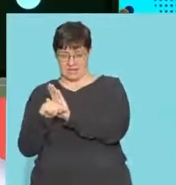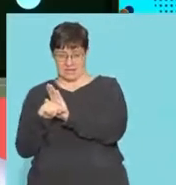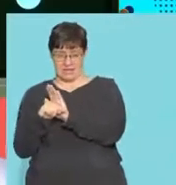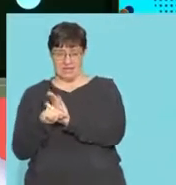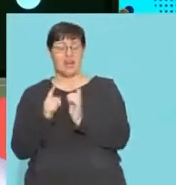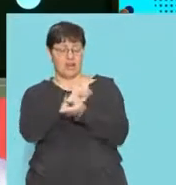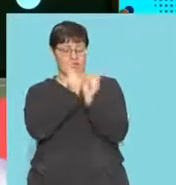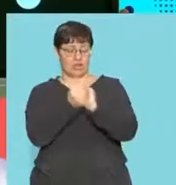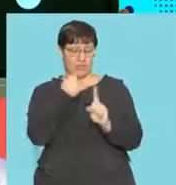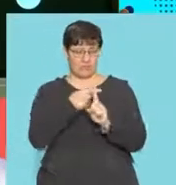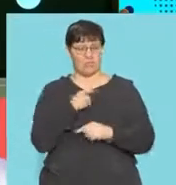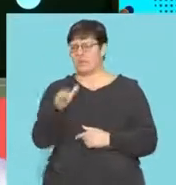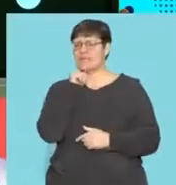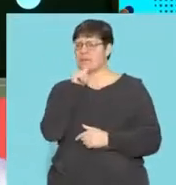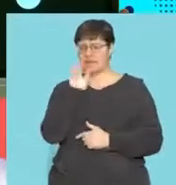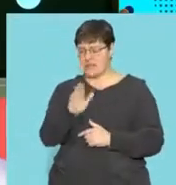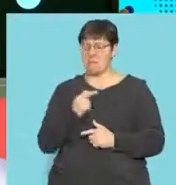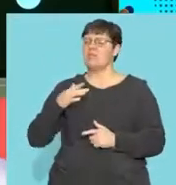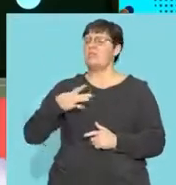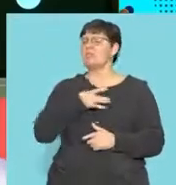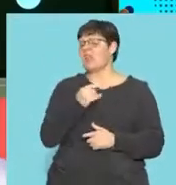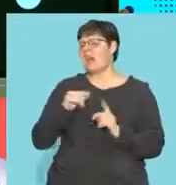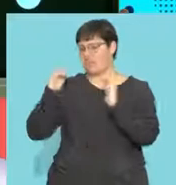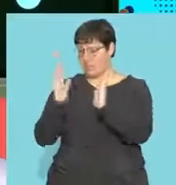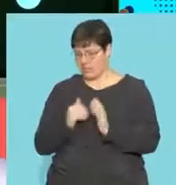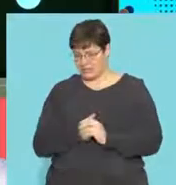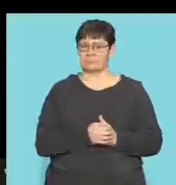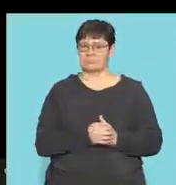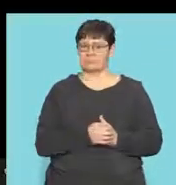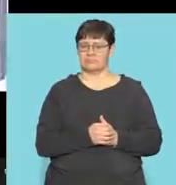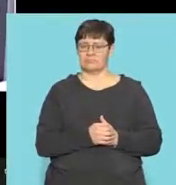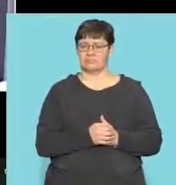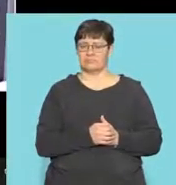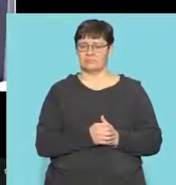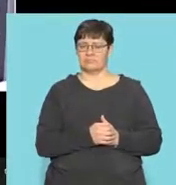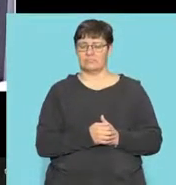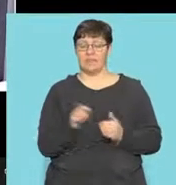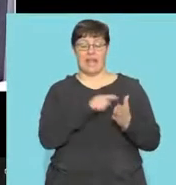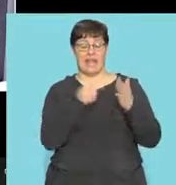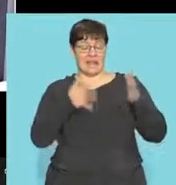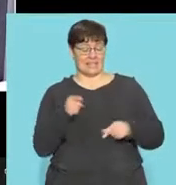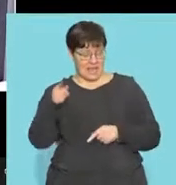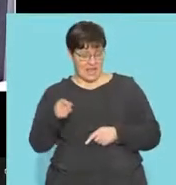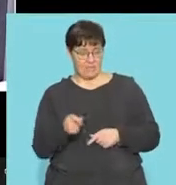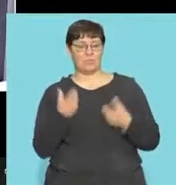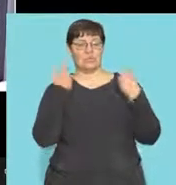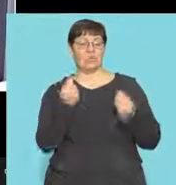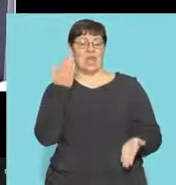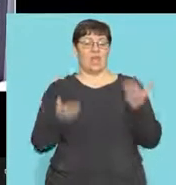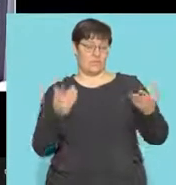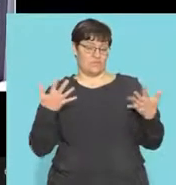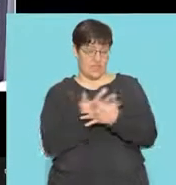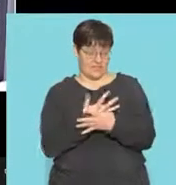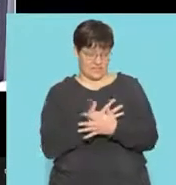minus, minus, and remember that's going to be a positive. In this case, it's not. So let's call up the calculator and let's do that equation